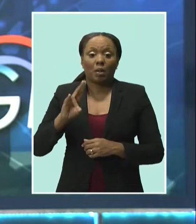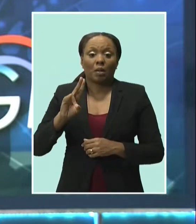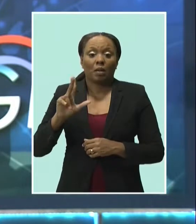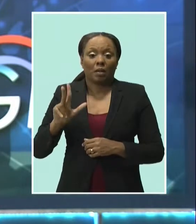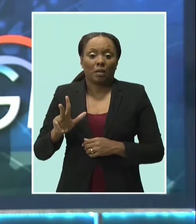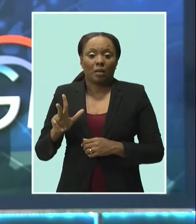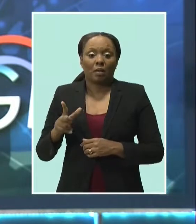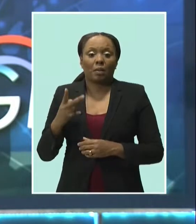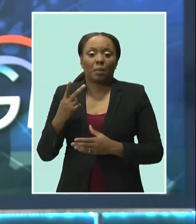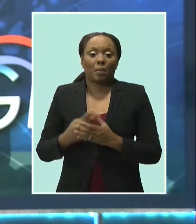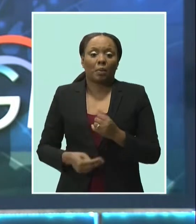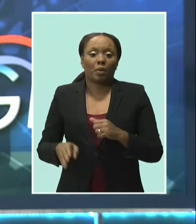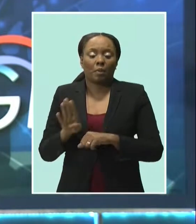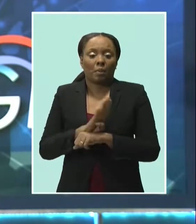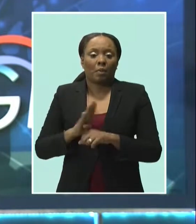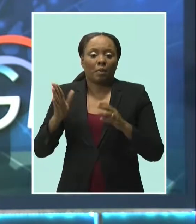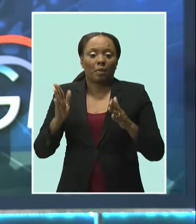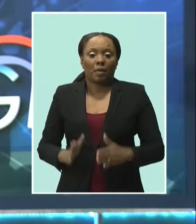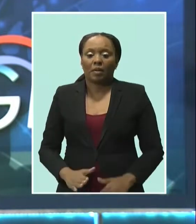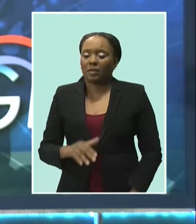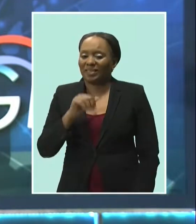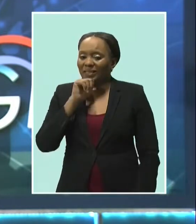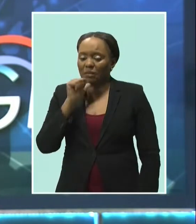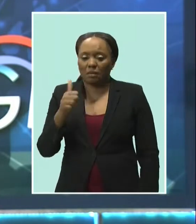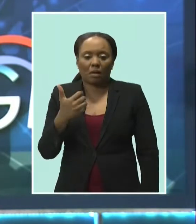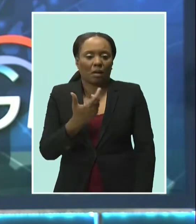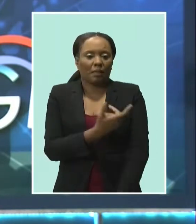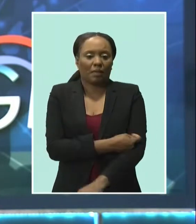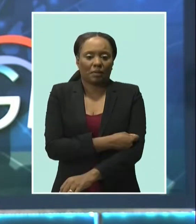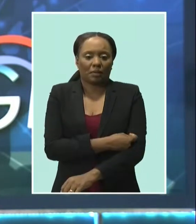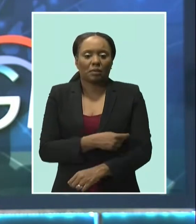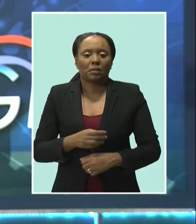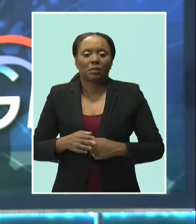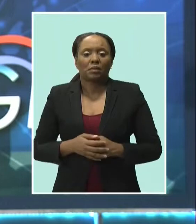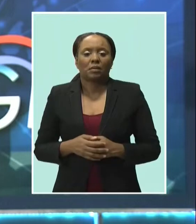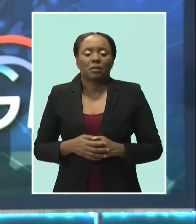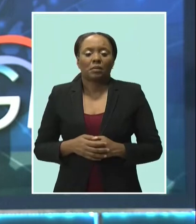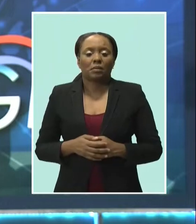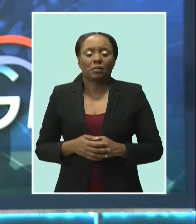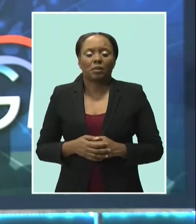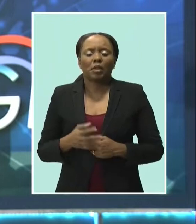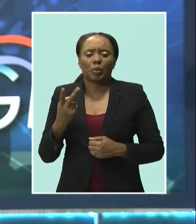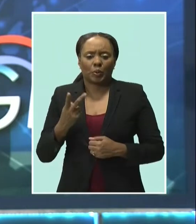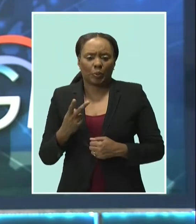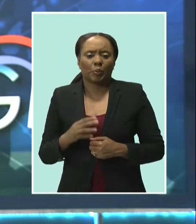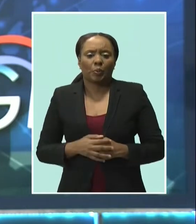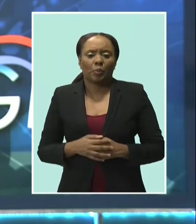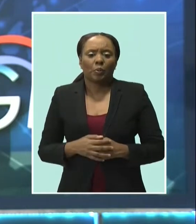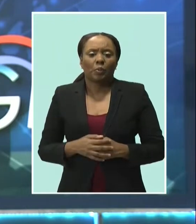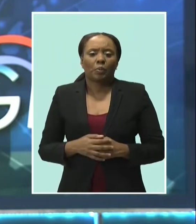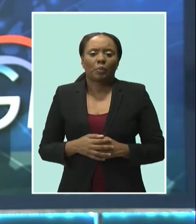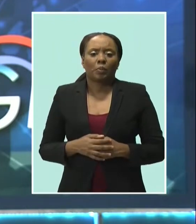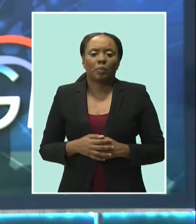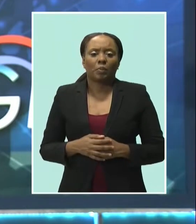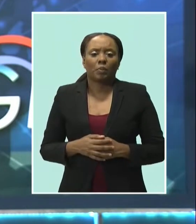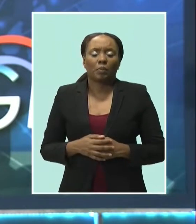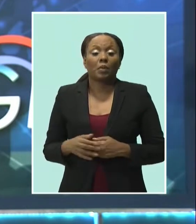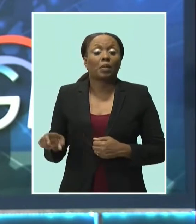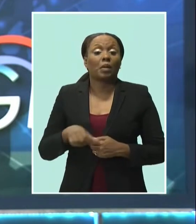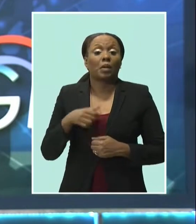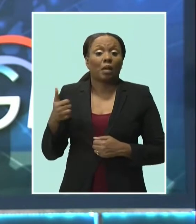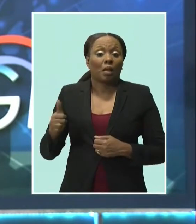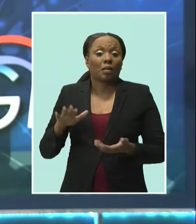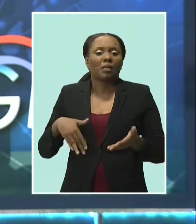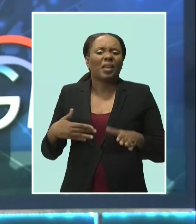Accident and Emergency Department of the Queen Elizabeth Hospital. Both women were Barbadians and unvaccinated. The other death